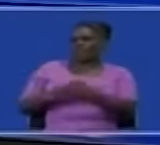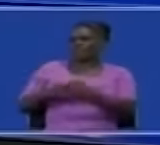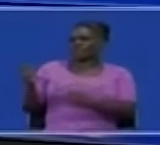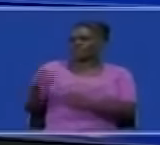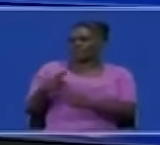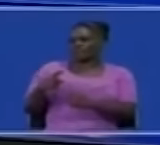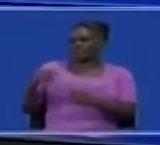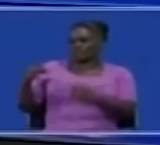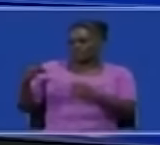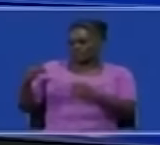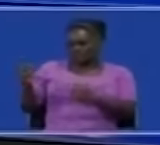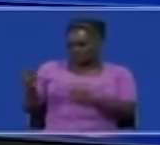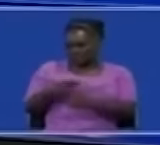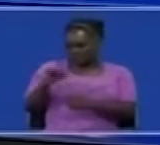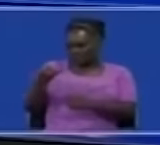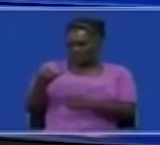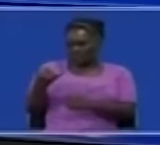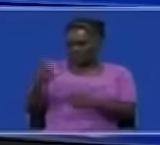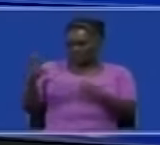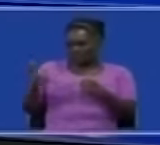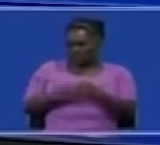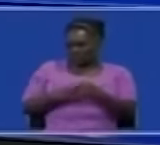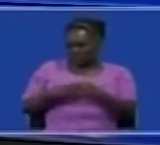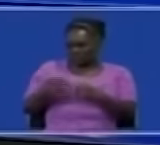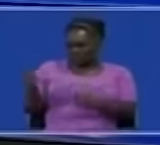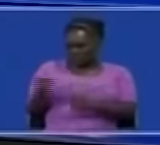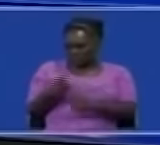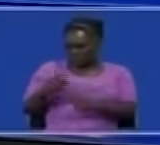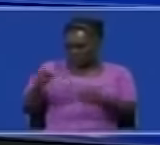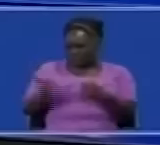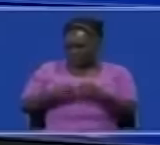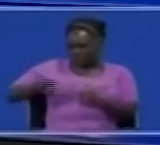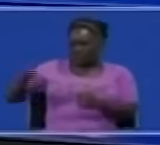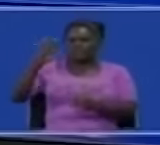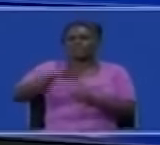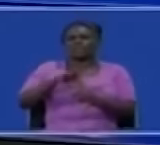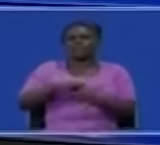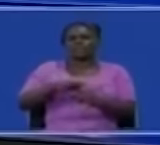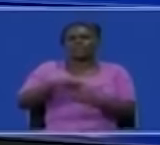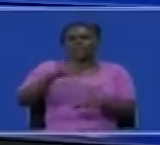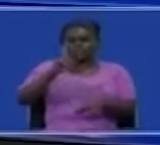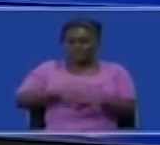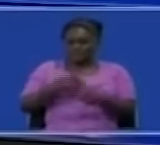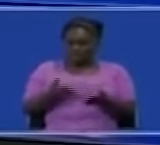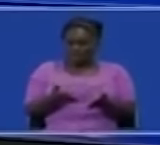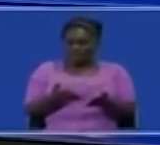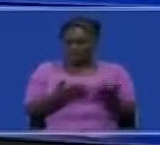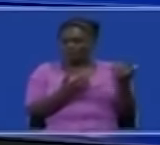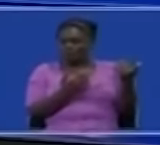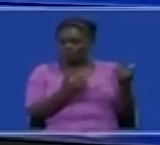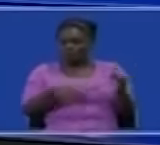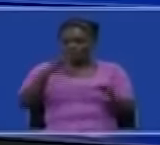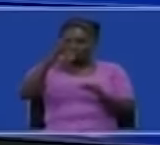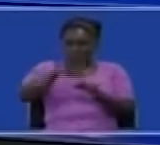January, 2017. We're exactly 7 months to the election. This time, 7 months from now, hopefully